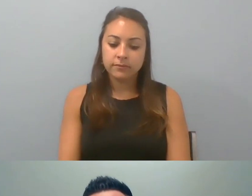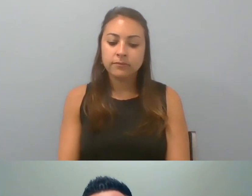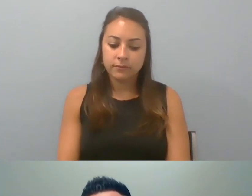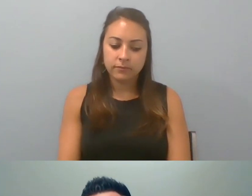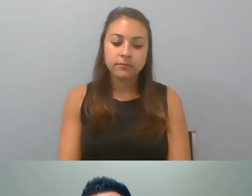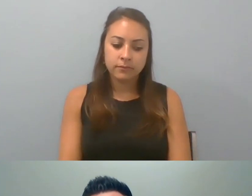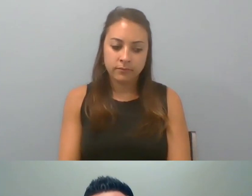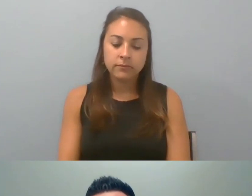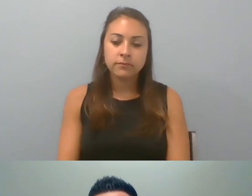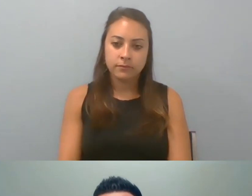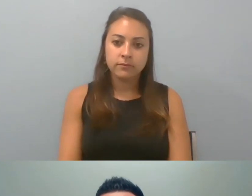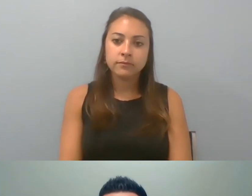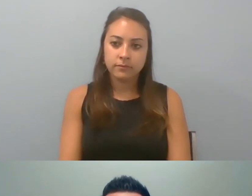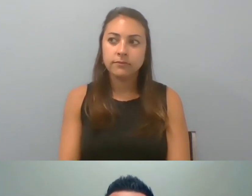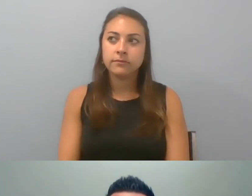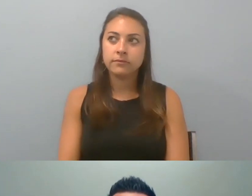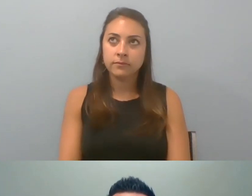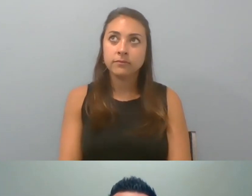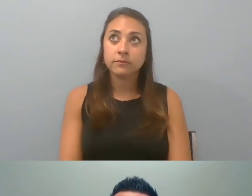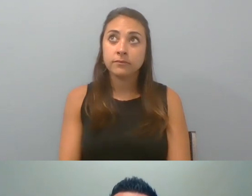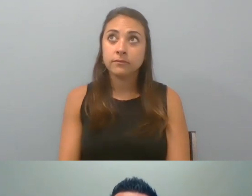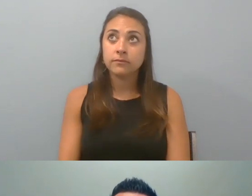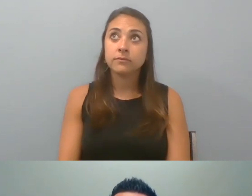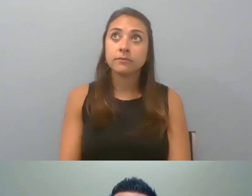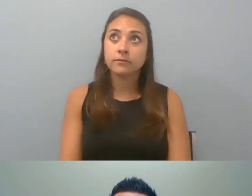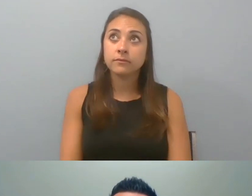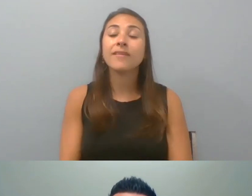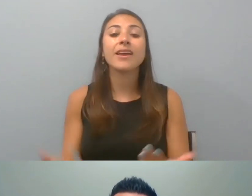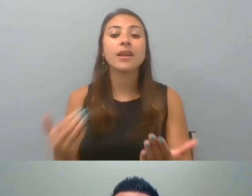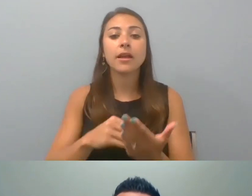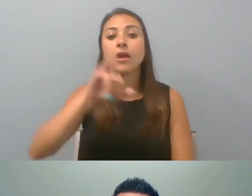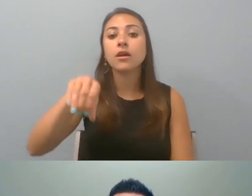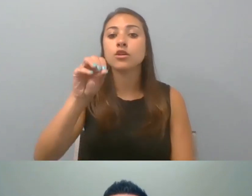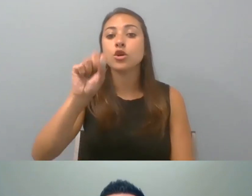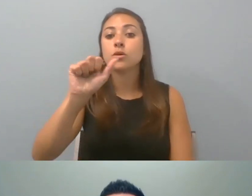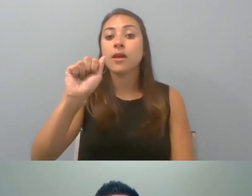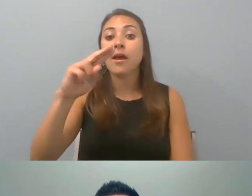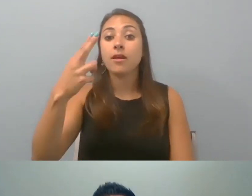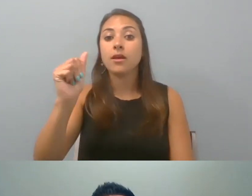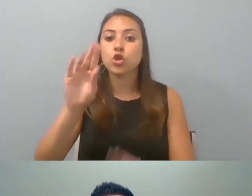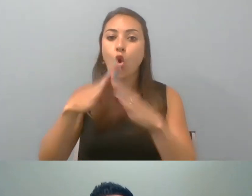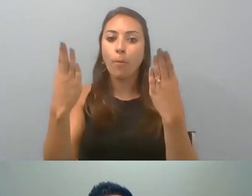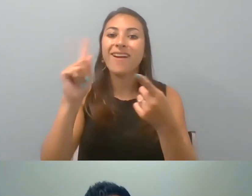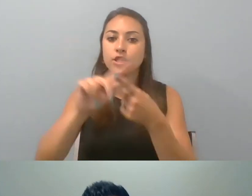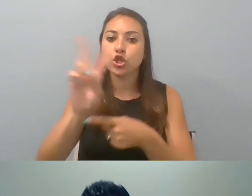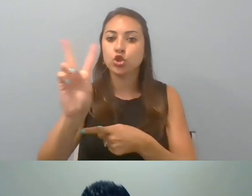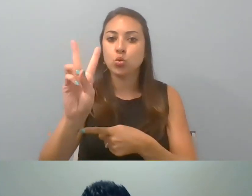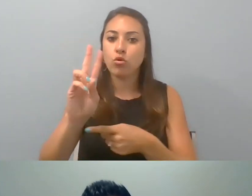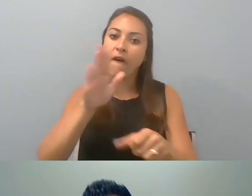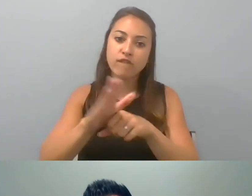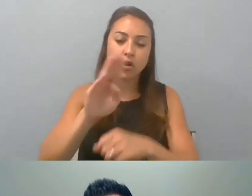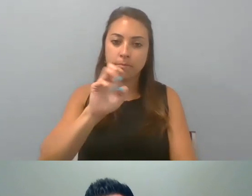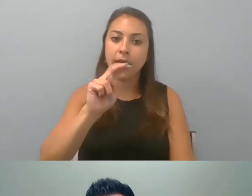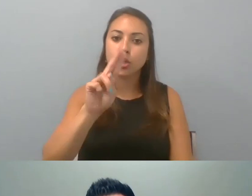with our eateries. And Josiahs is open full menu until 2 a.m. We also have